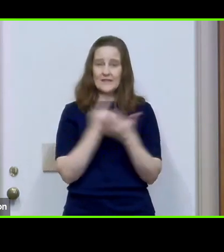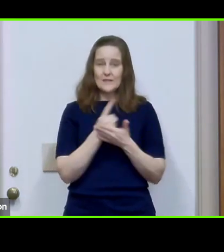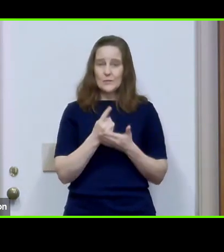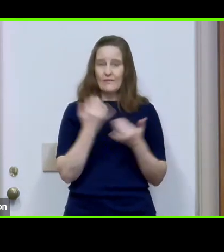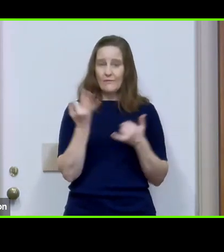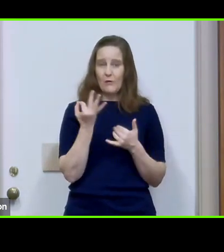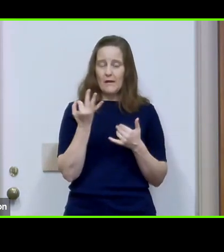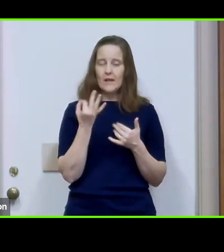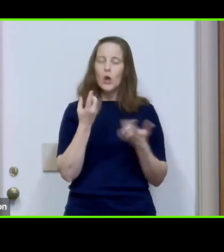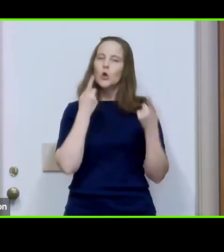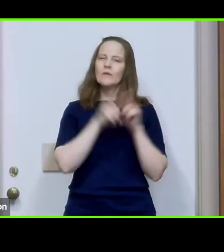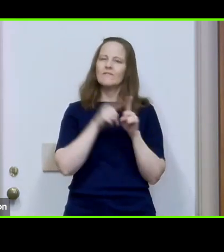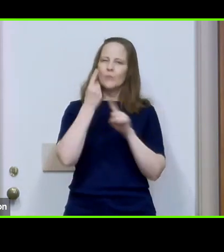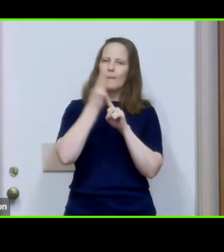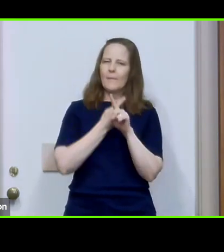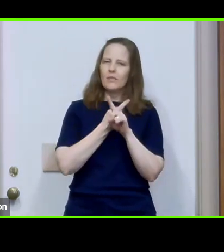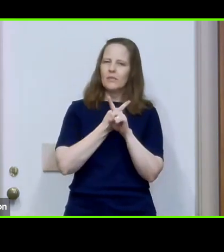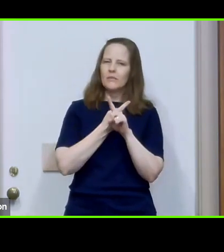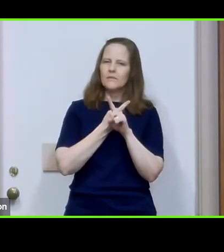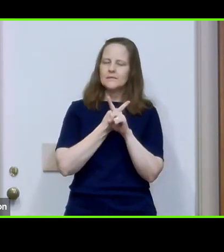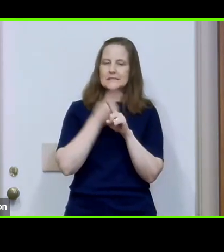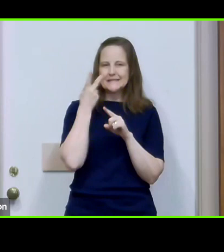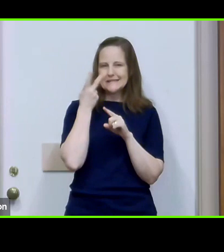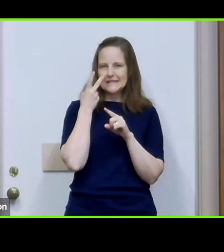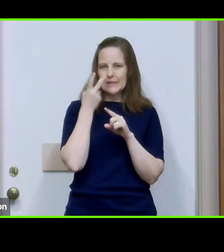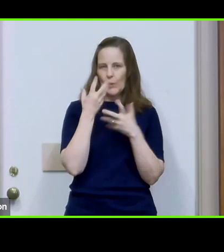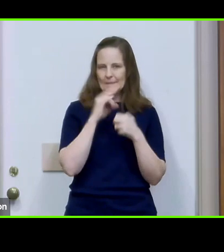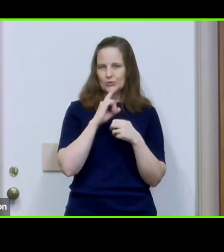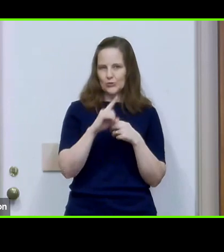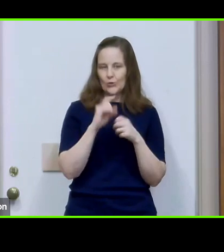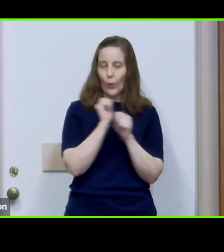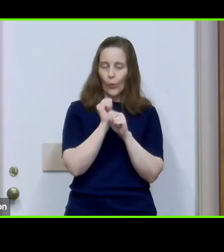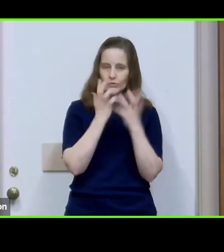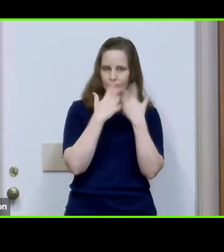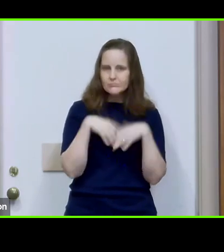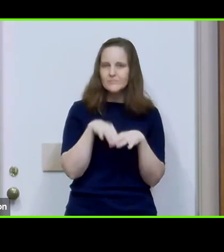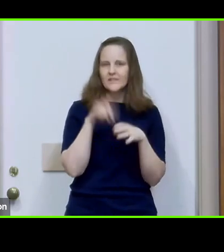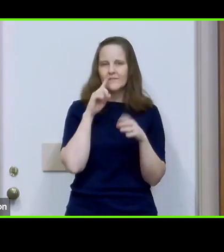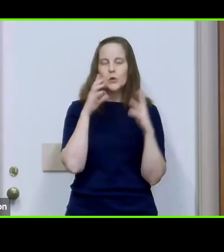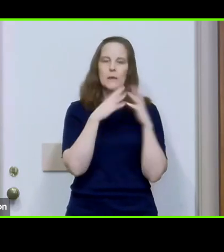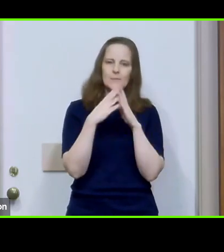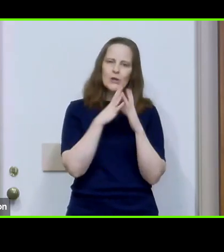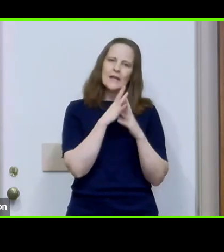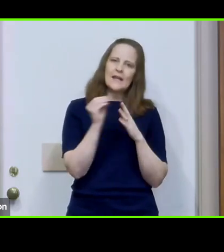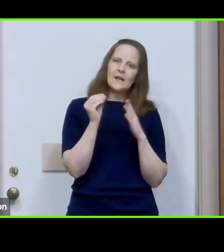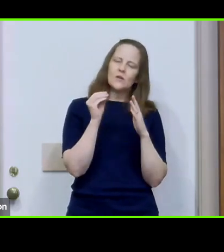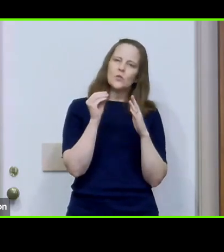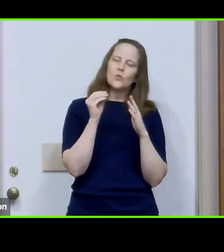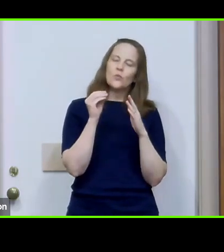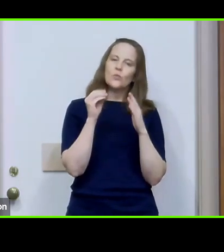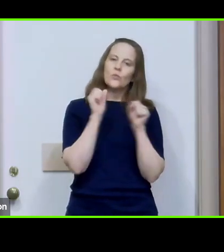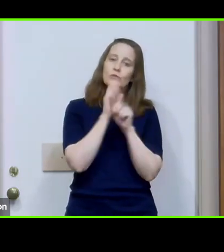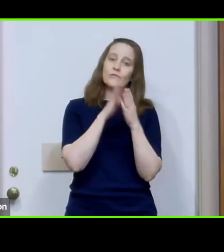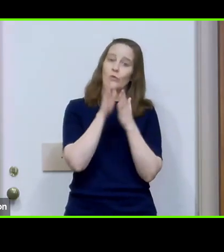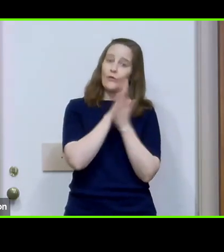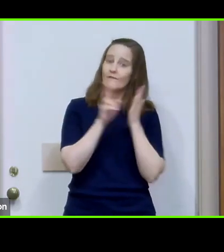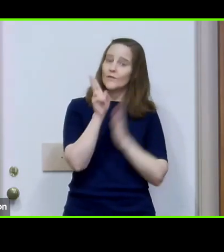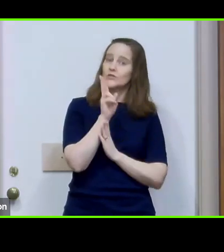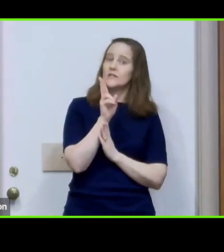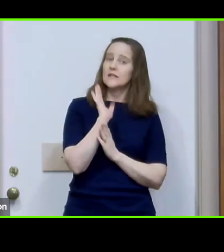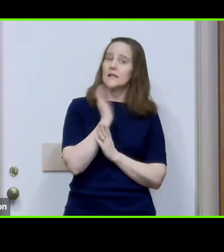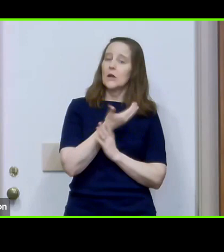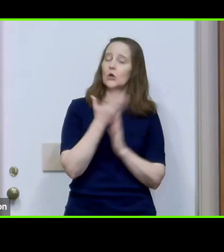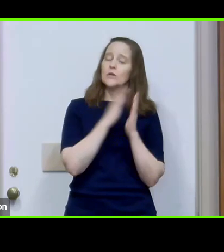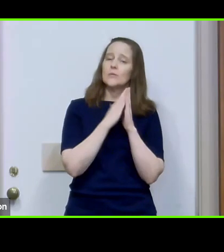to a month for the first go around because we want to make sure that it works both for the community and it works for the university and for our community